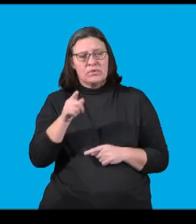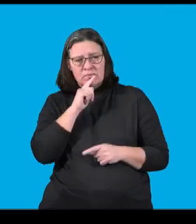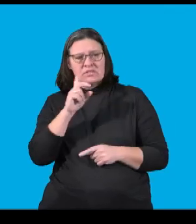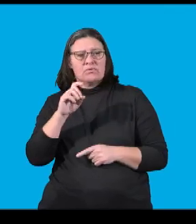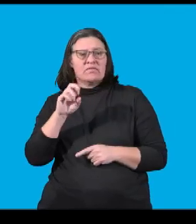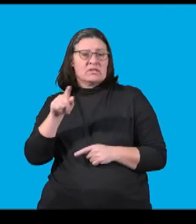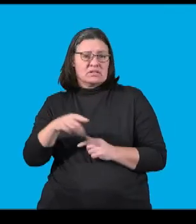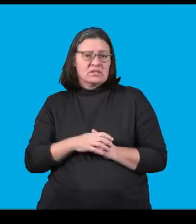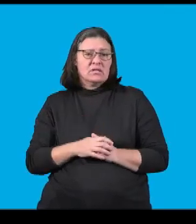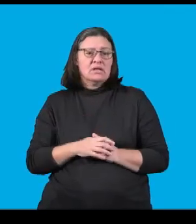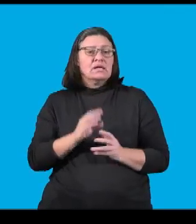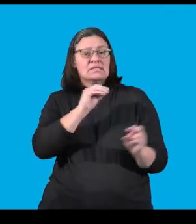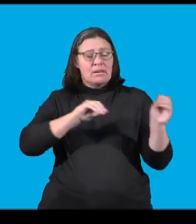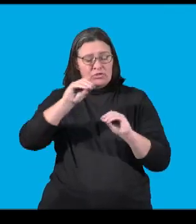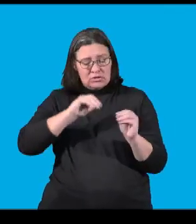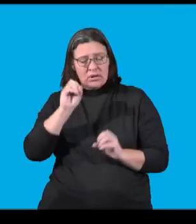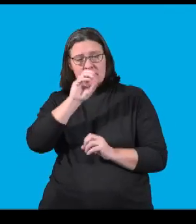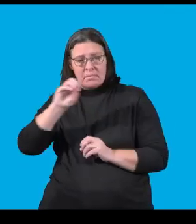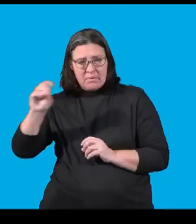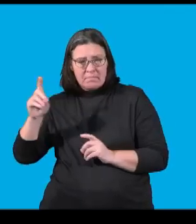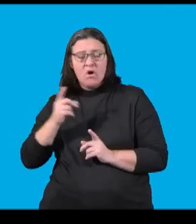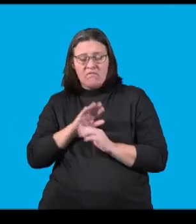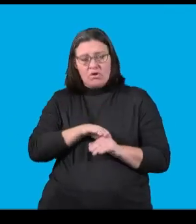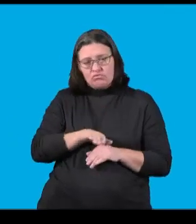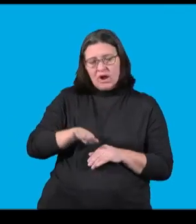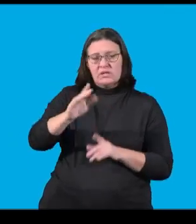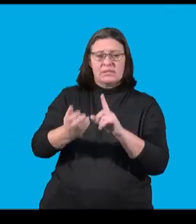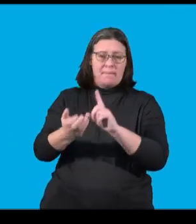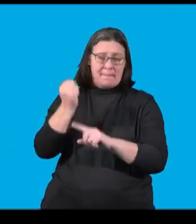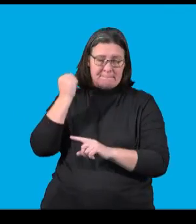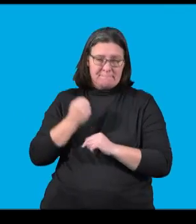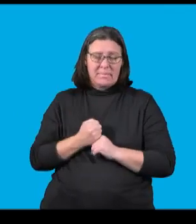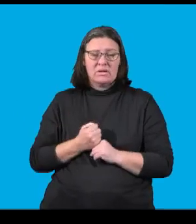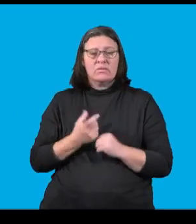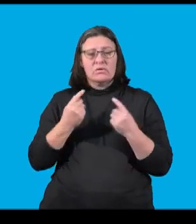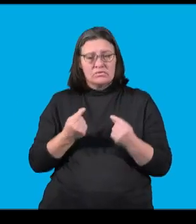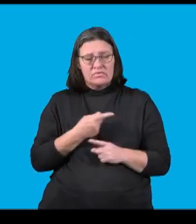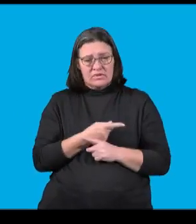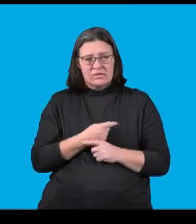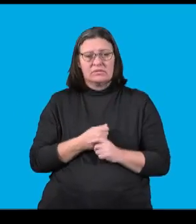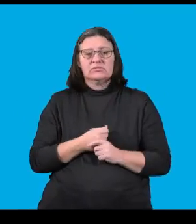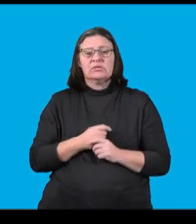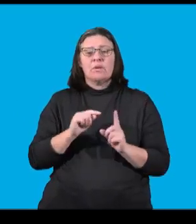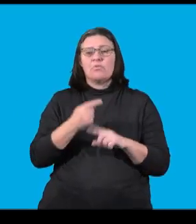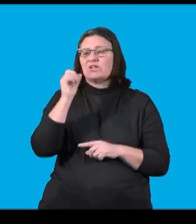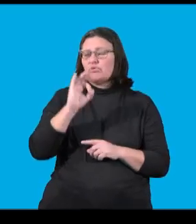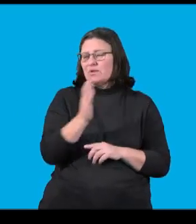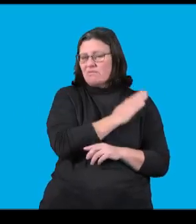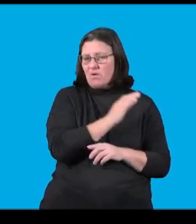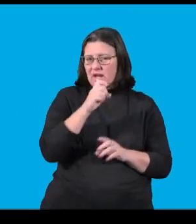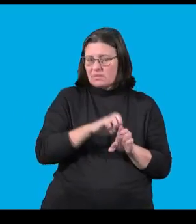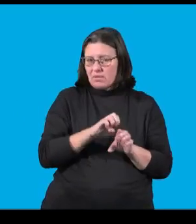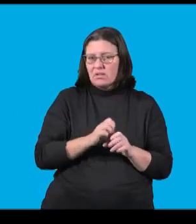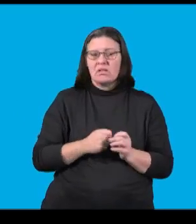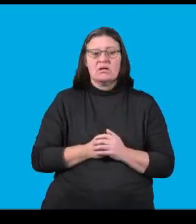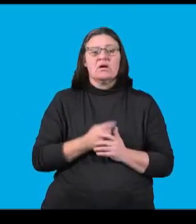We substitute the x-coordinate of the given point to calculate the gradient. Okay, remember that's where we did the derivative at the point 3 in our